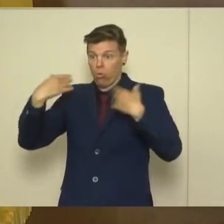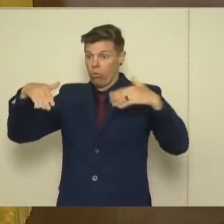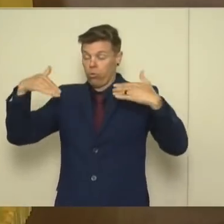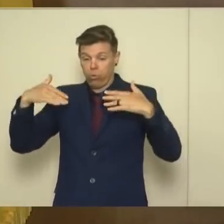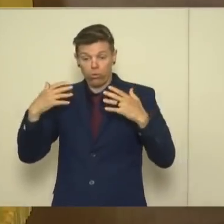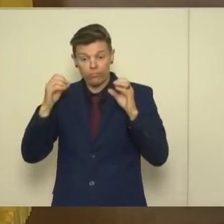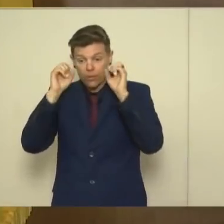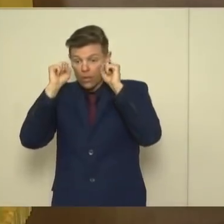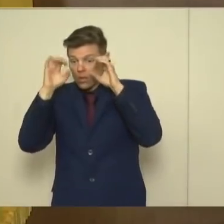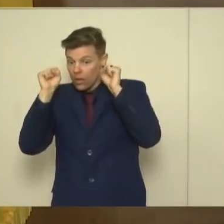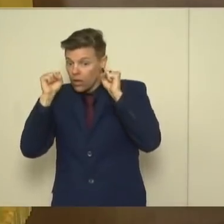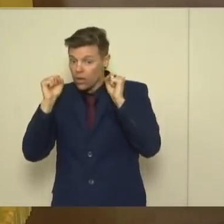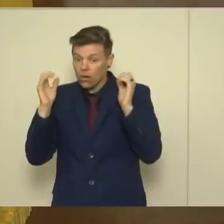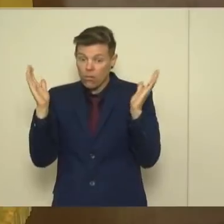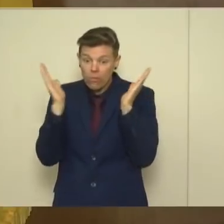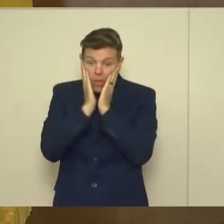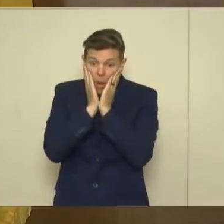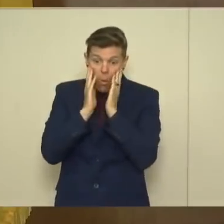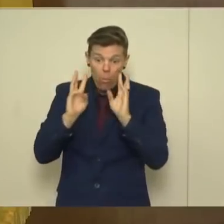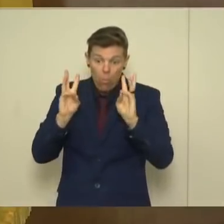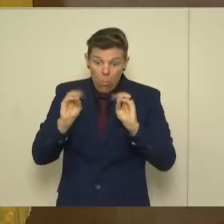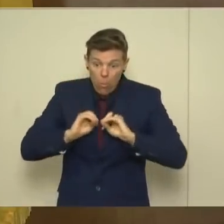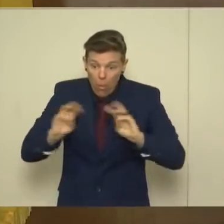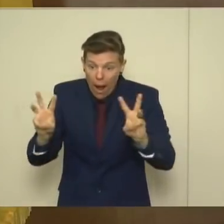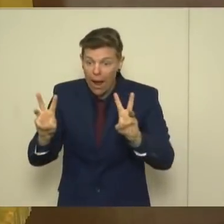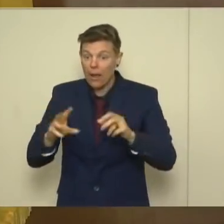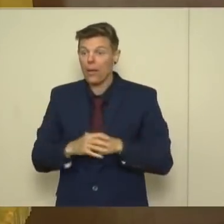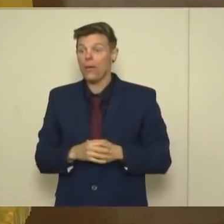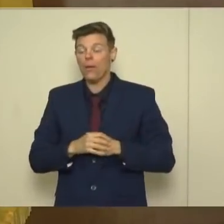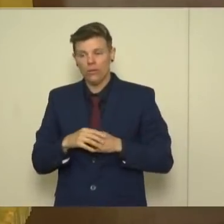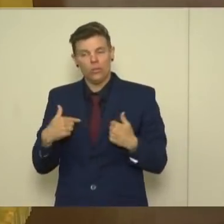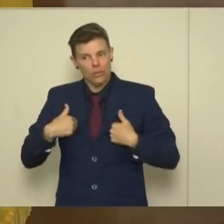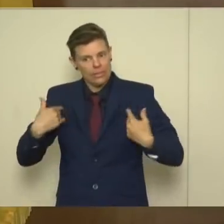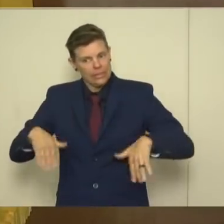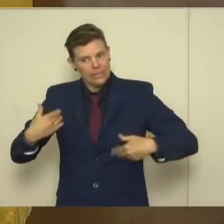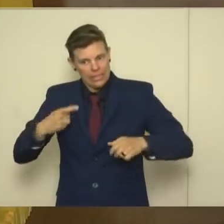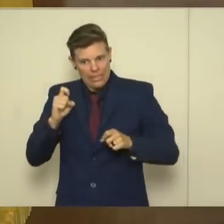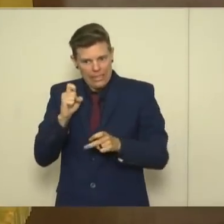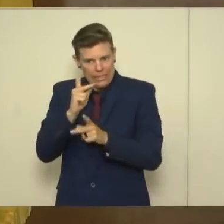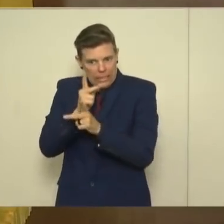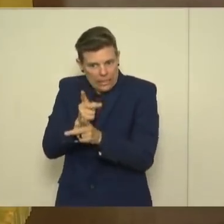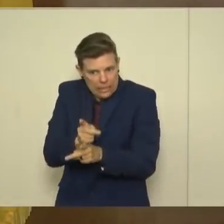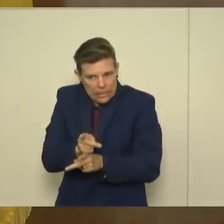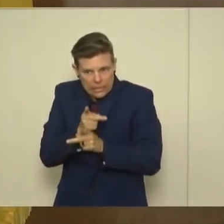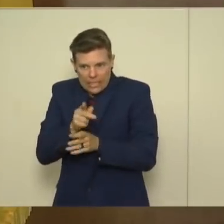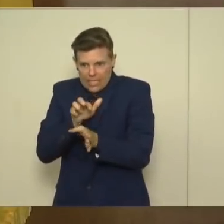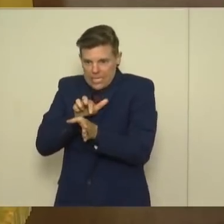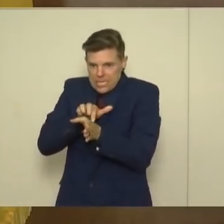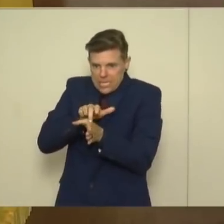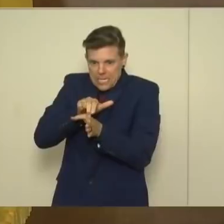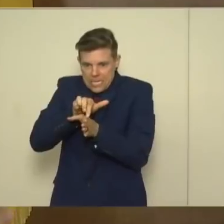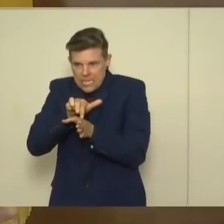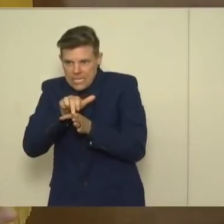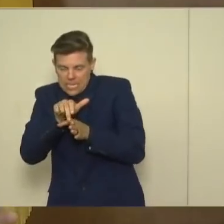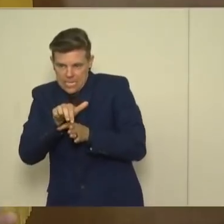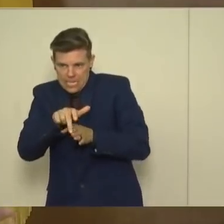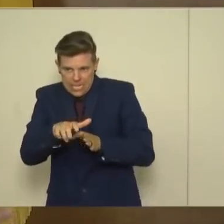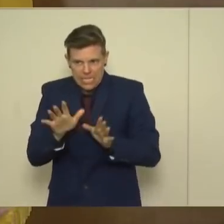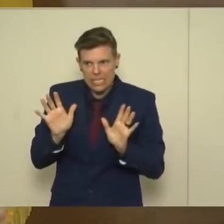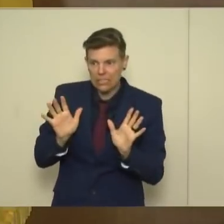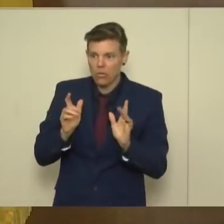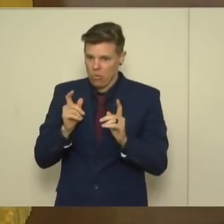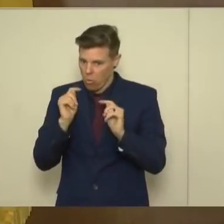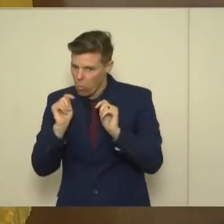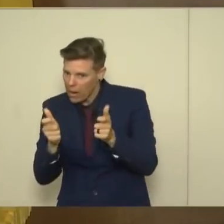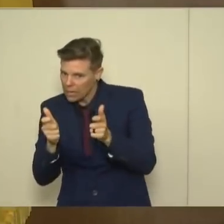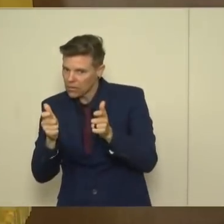be sensitive to that fact and to do everything in our power to, as quickly as we can, while being as safe as we can,